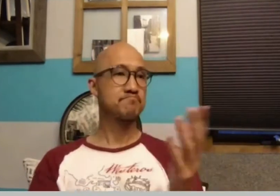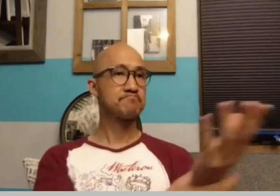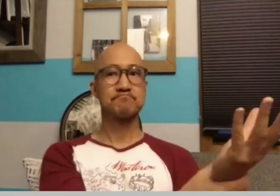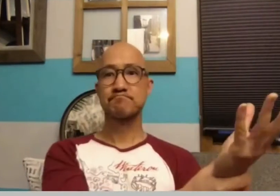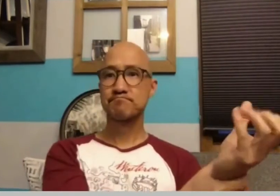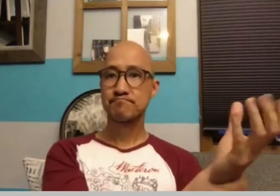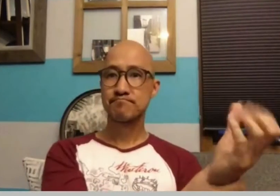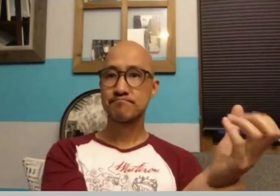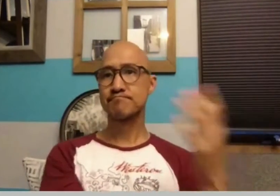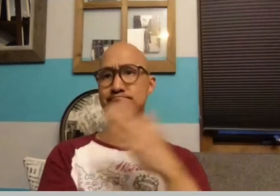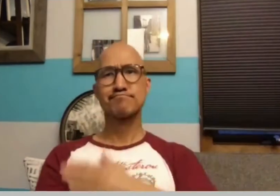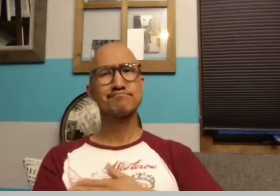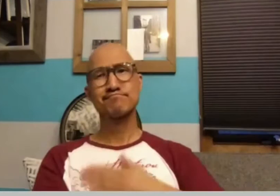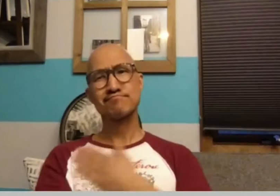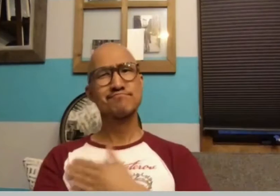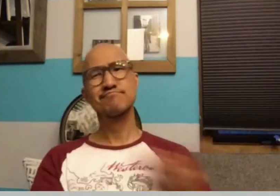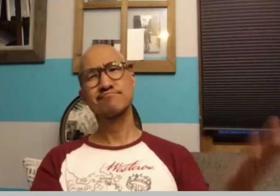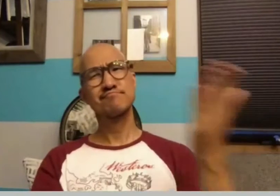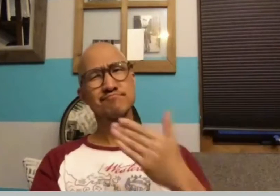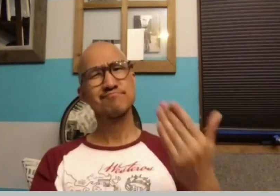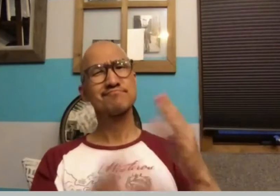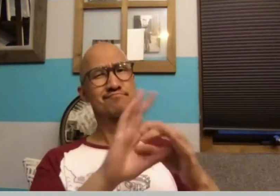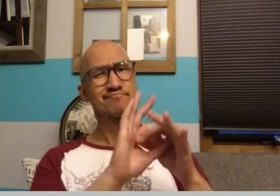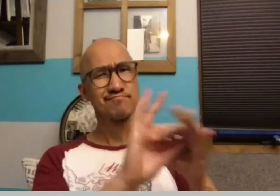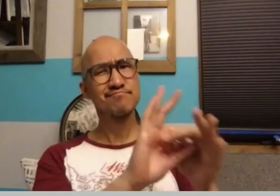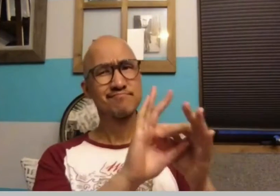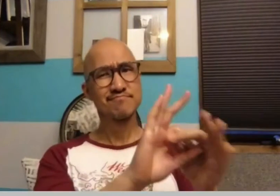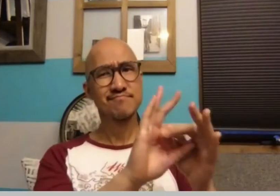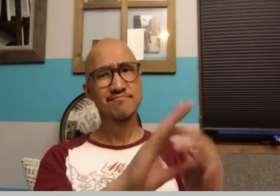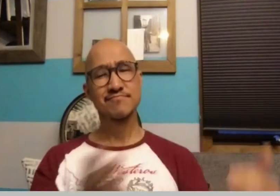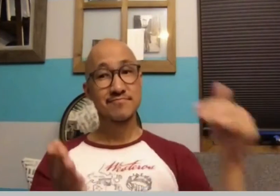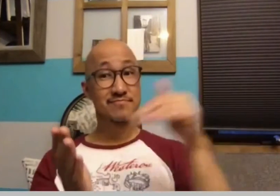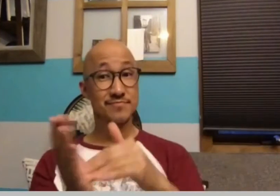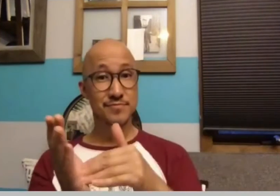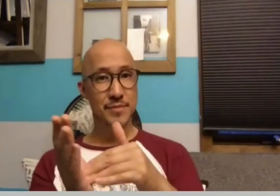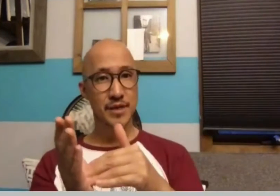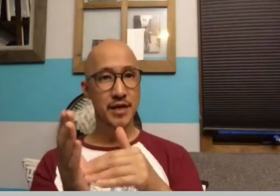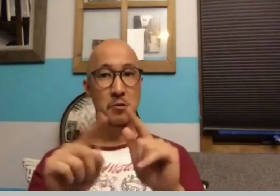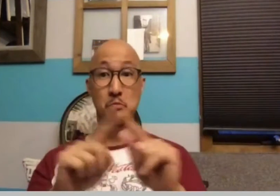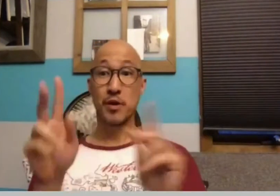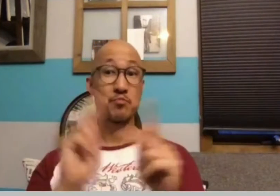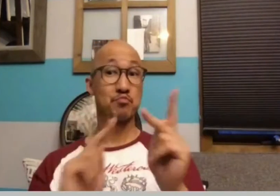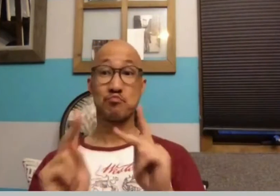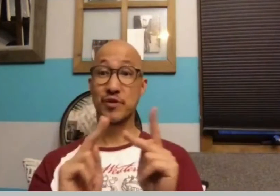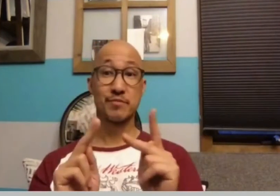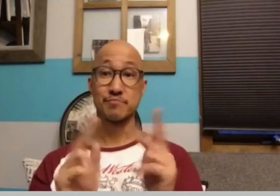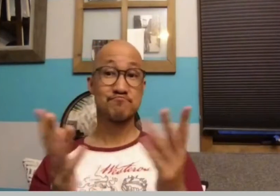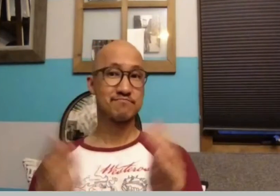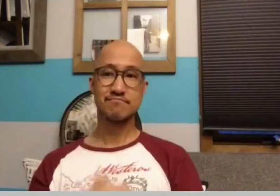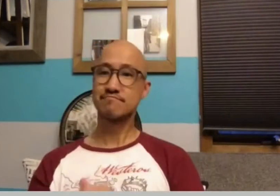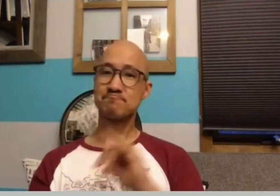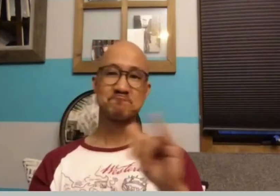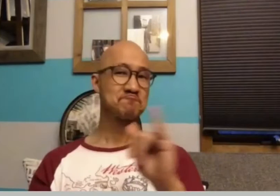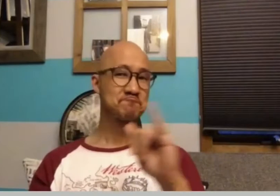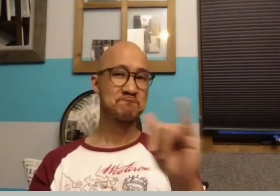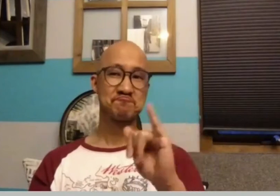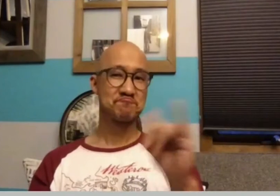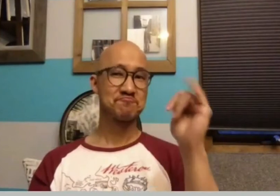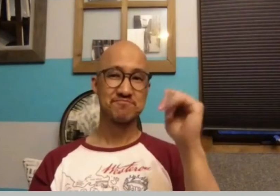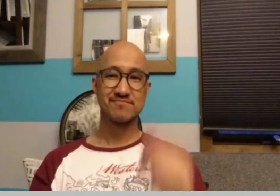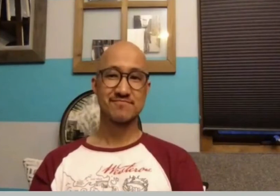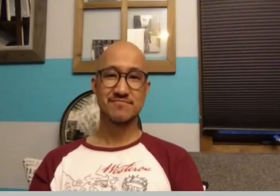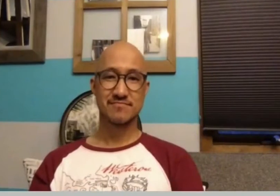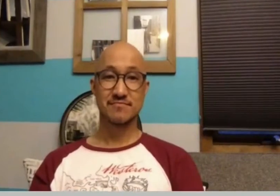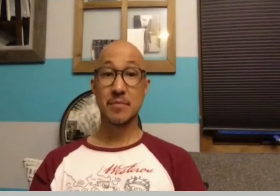Hosea 14. This is how God thinks. It's not how I think, not naturally at least, but it's how God thinks. And it's just amazing. If we look at